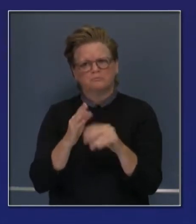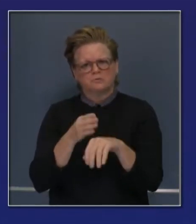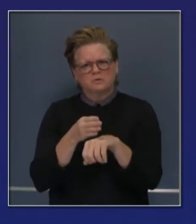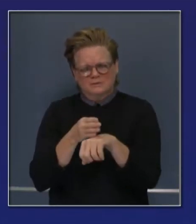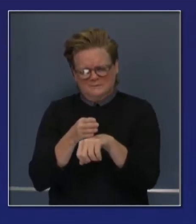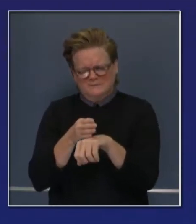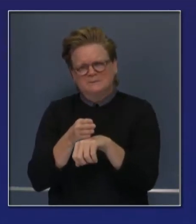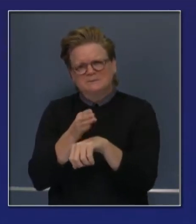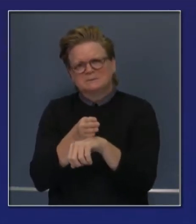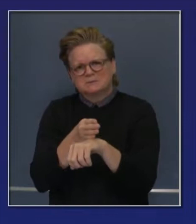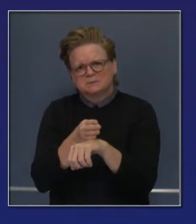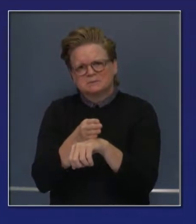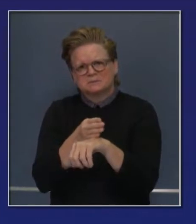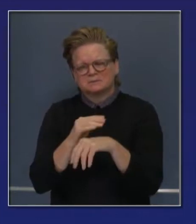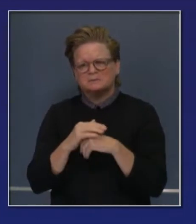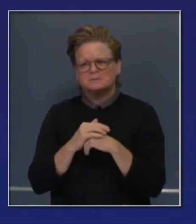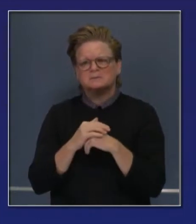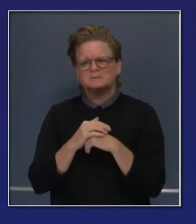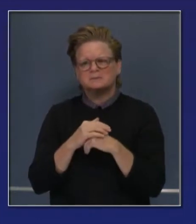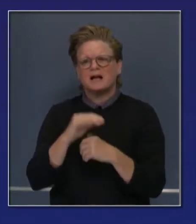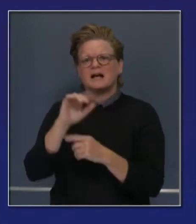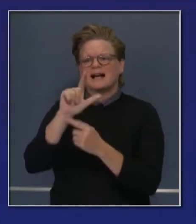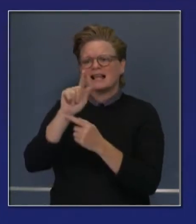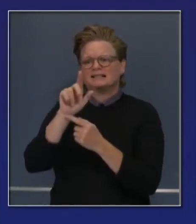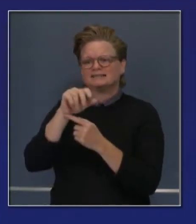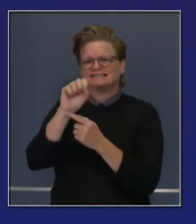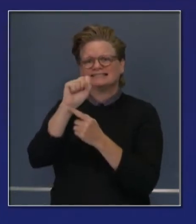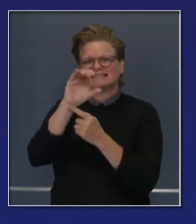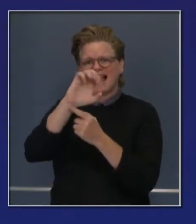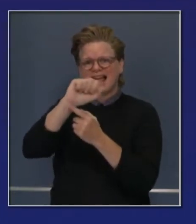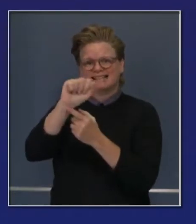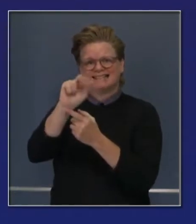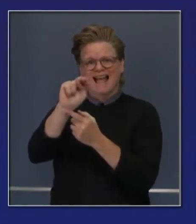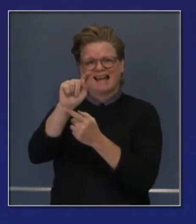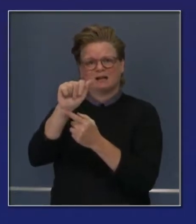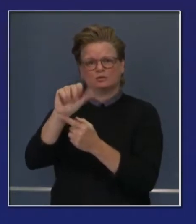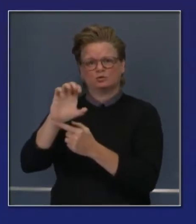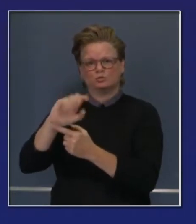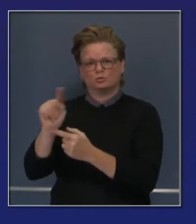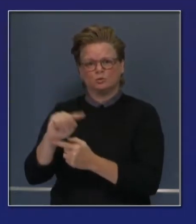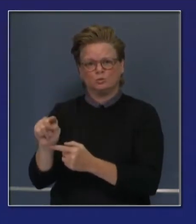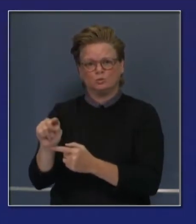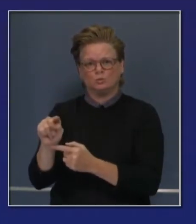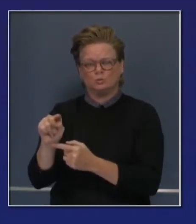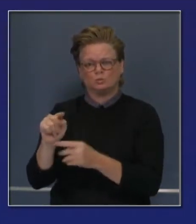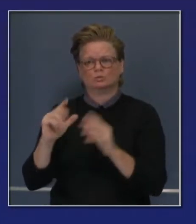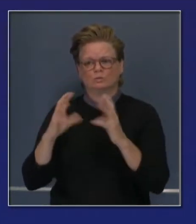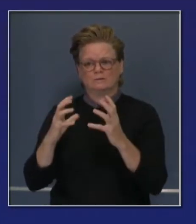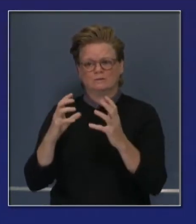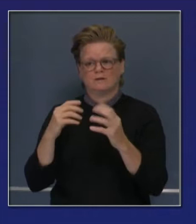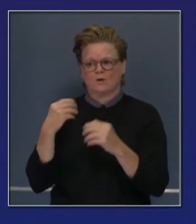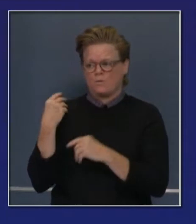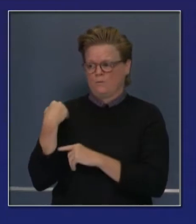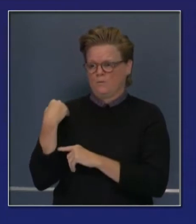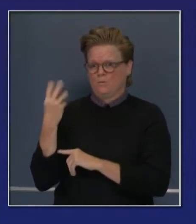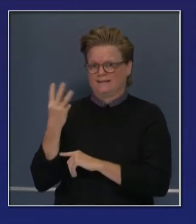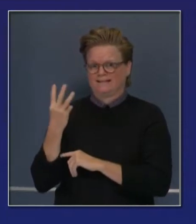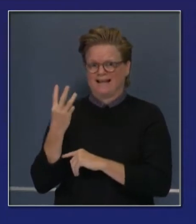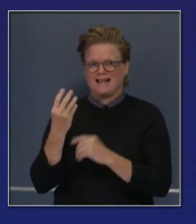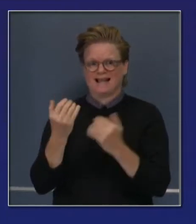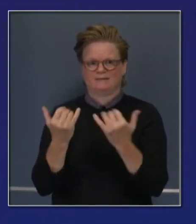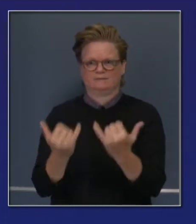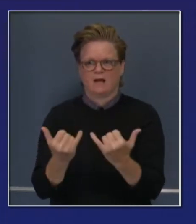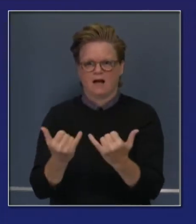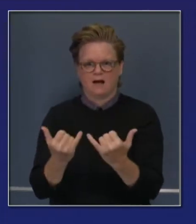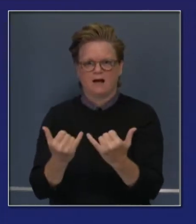CZU fire down in the Santa Cruz Mountain area, 19% contained on Wednesday, now 26%